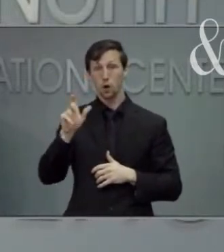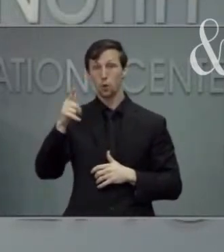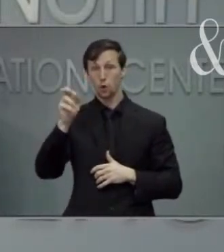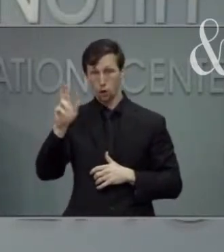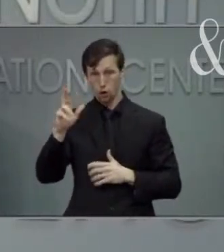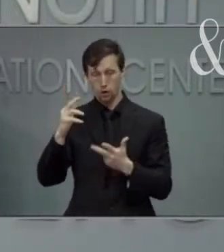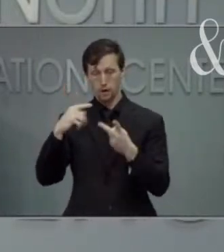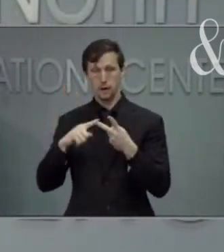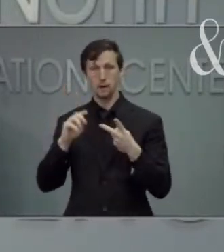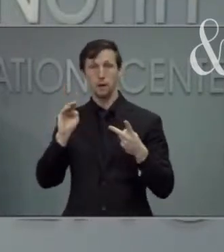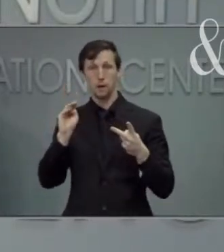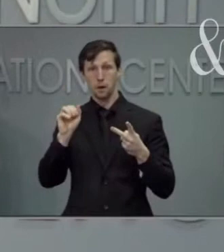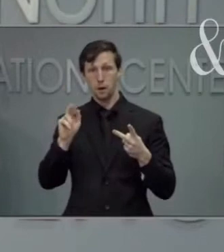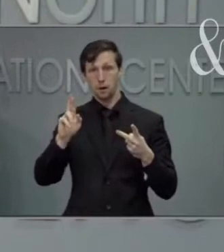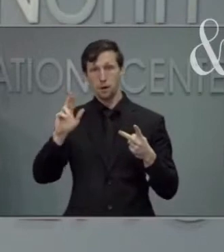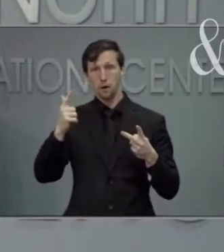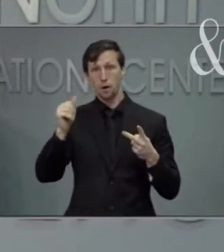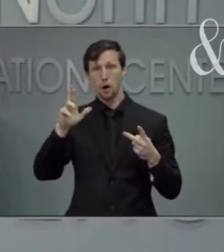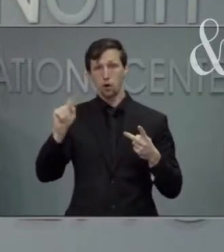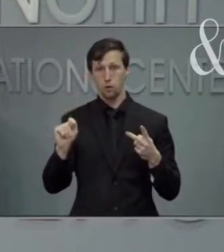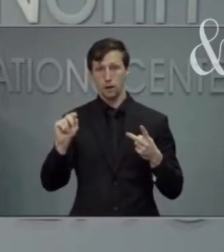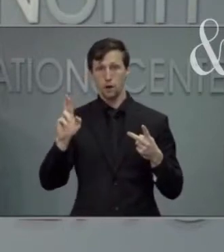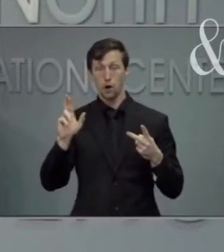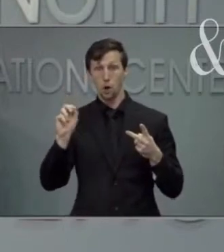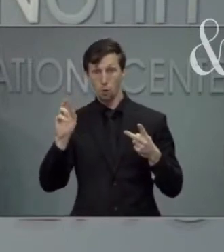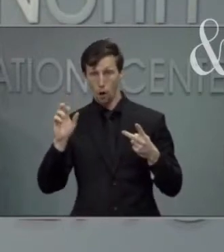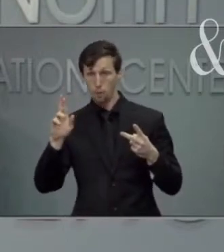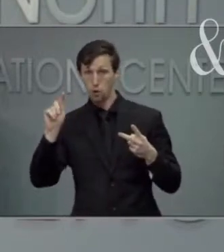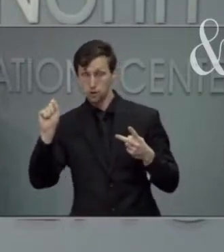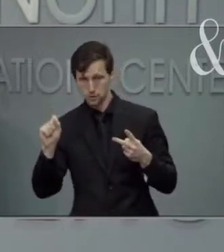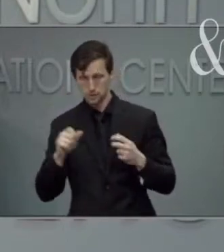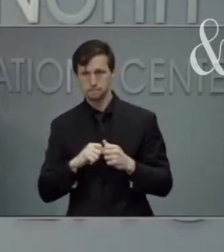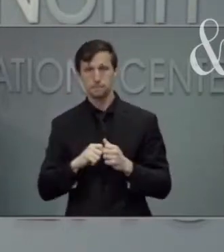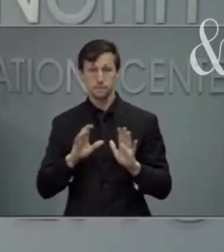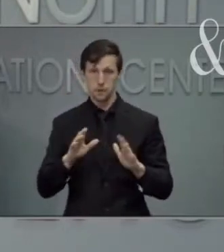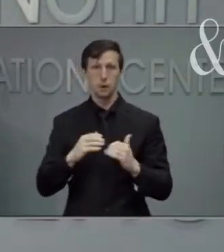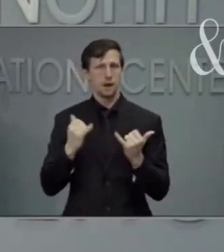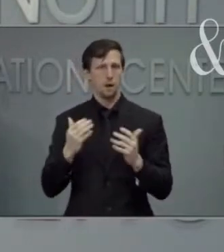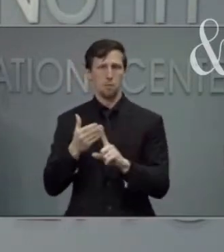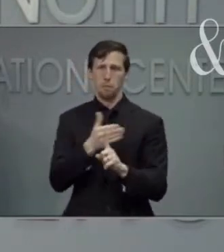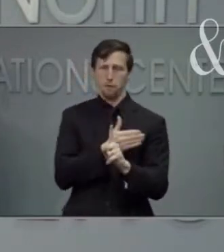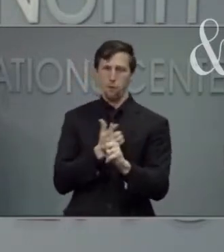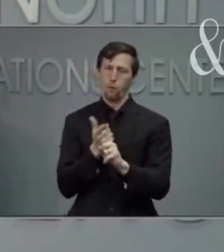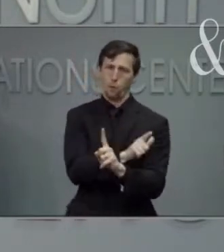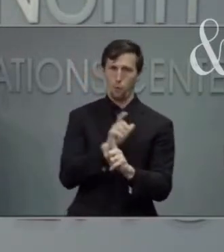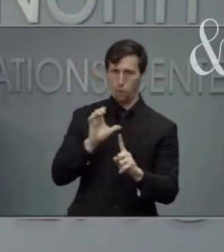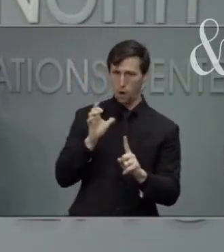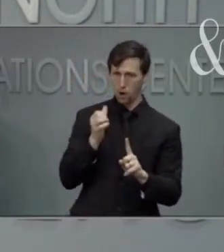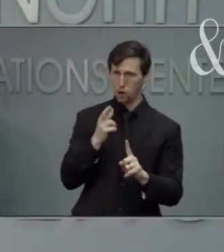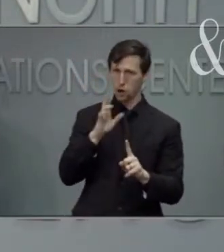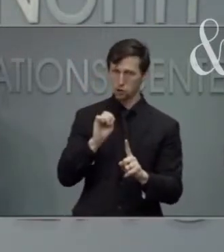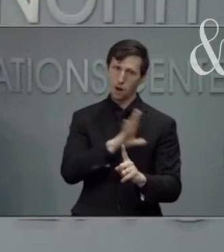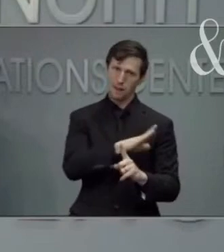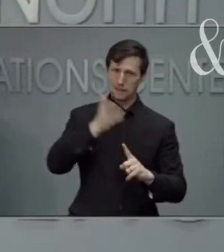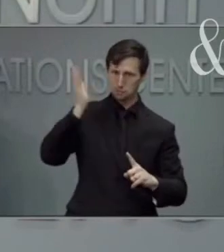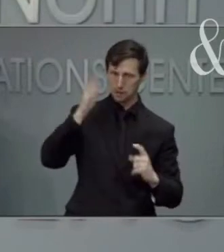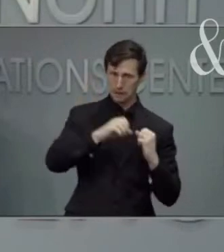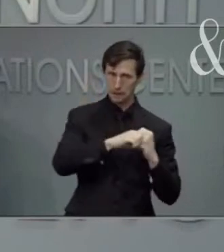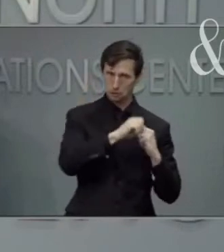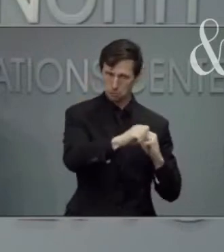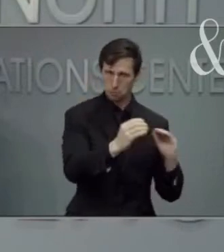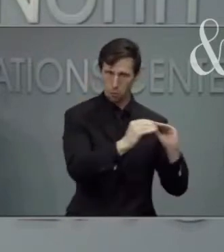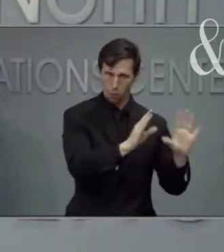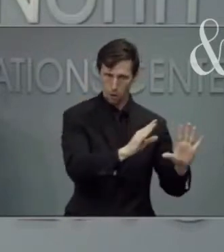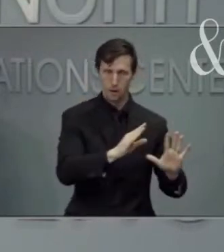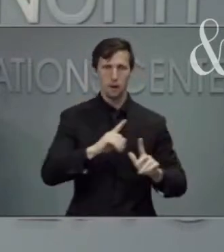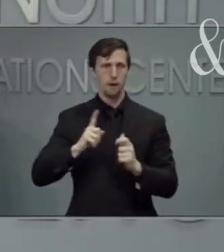goes through with his longer budget presentation, I'll pause to take a few of your questions. Right now, we'll do that now. Once we've